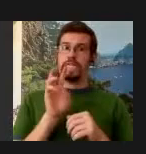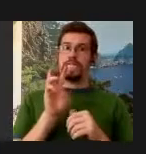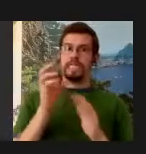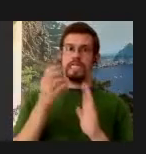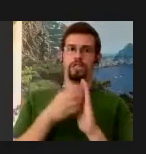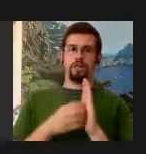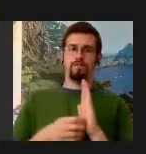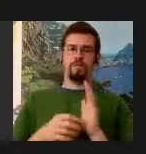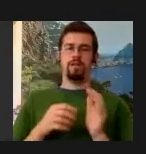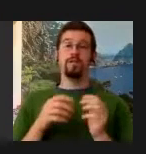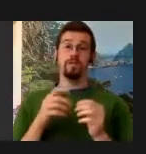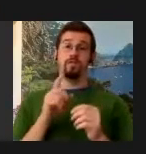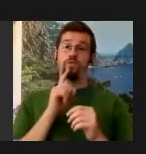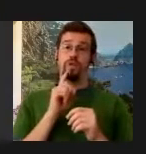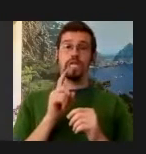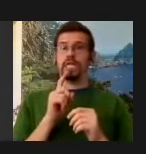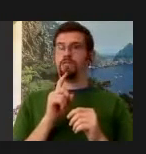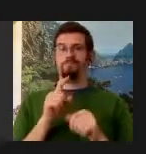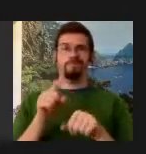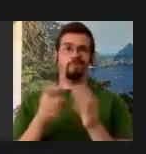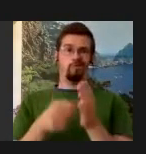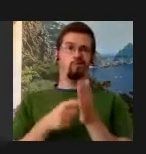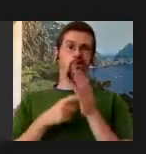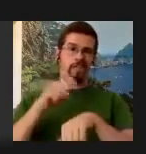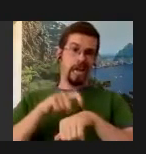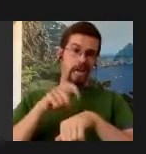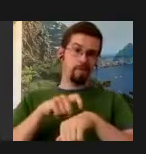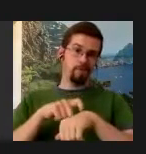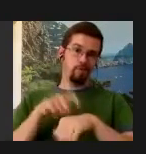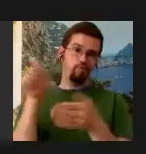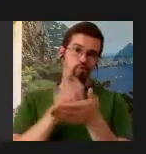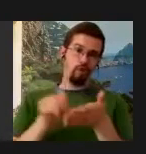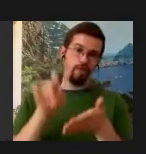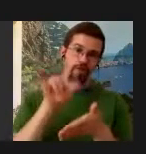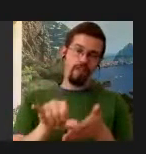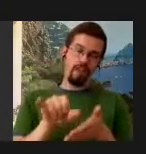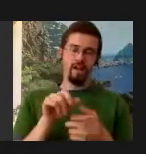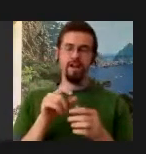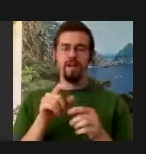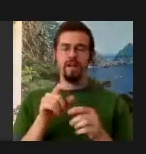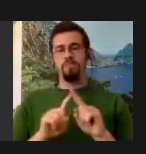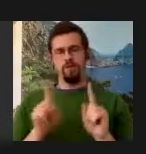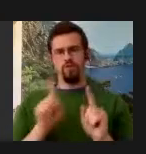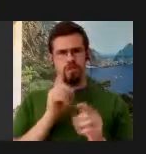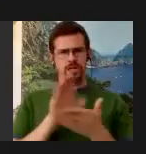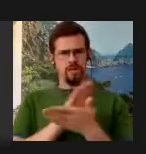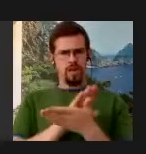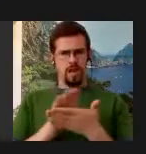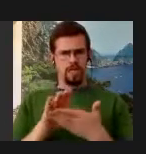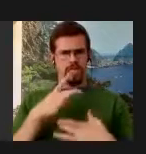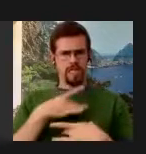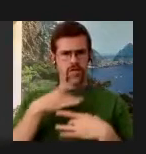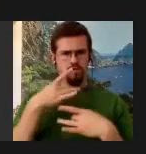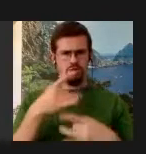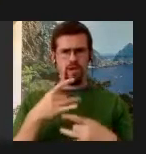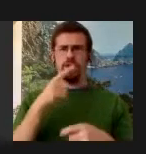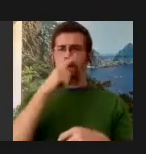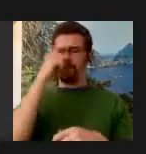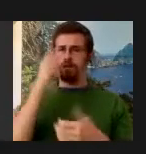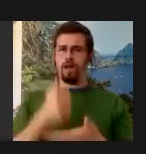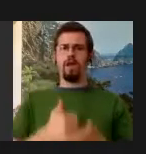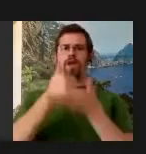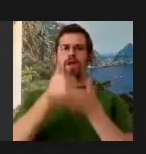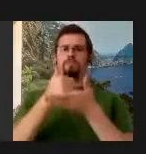bit takes time, like to write it. But it's very nice. It's very interesting because it helps a lot to